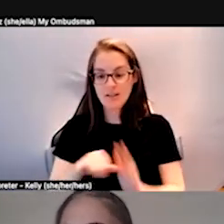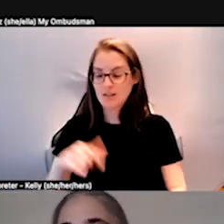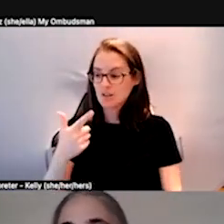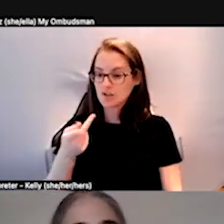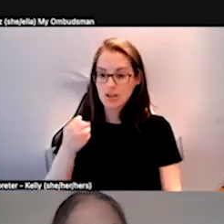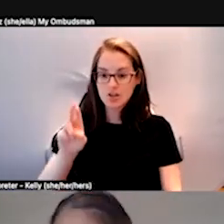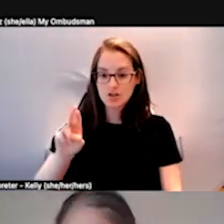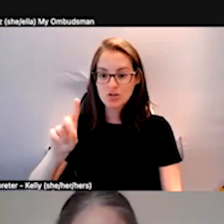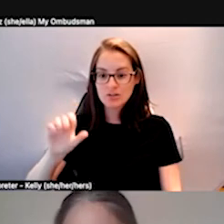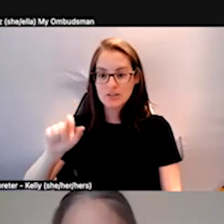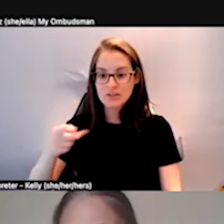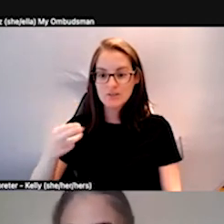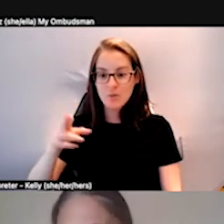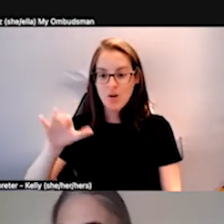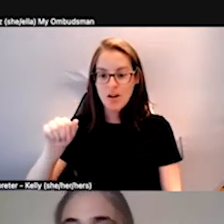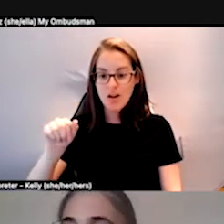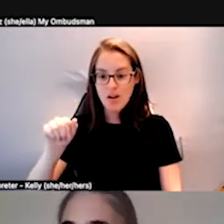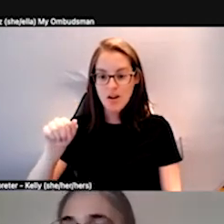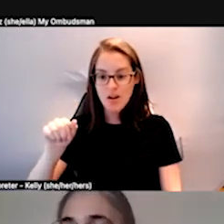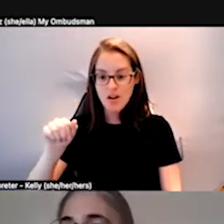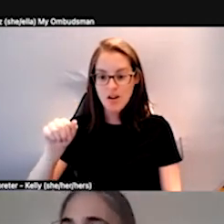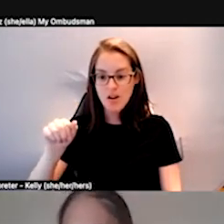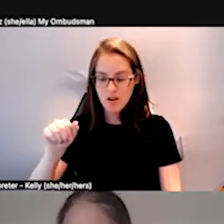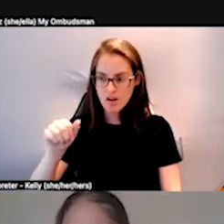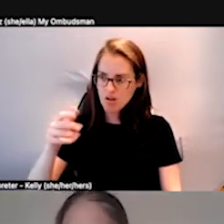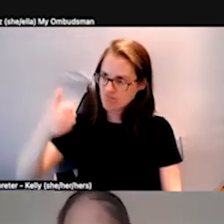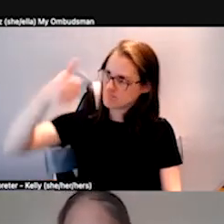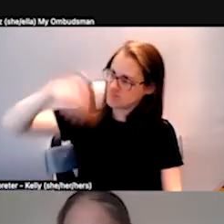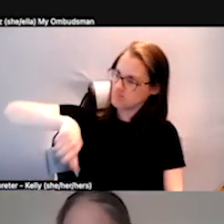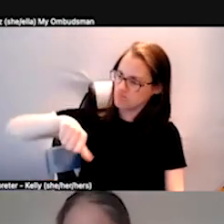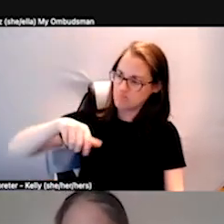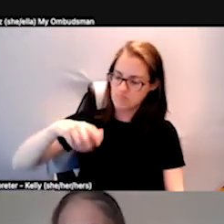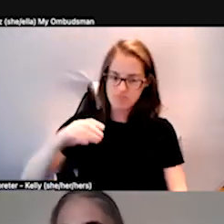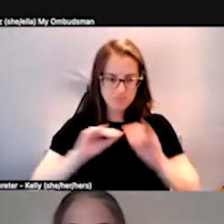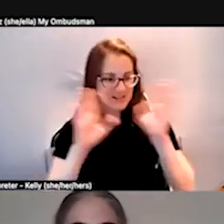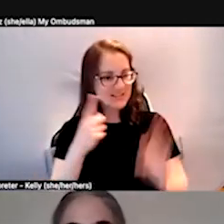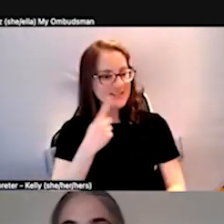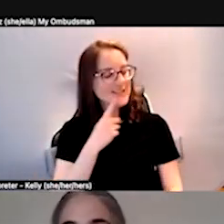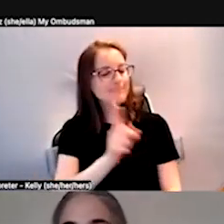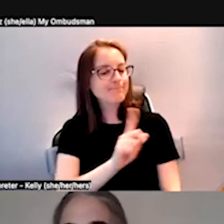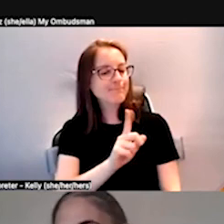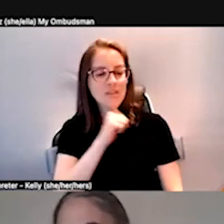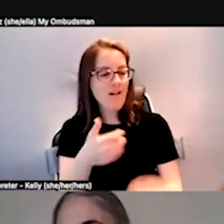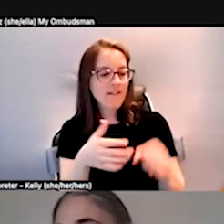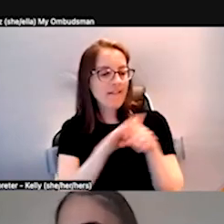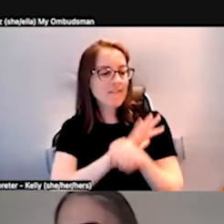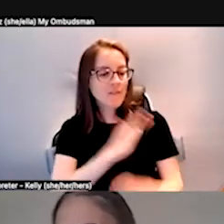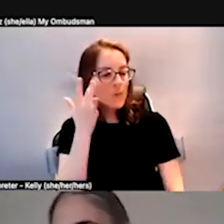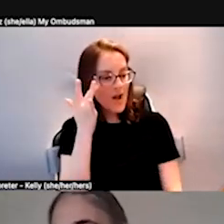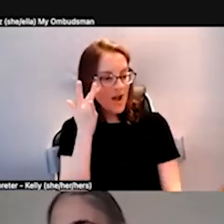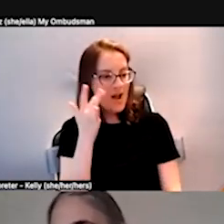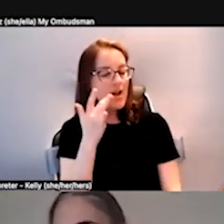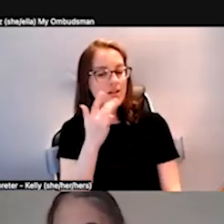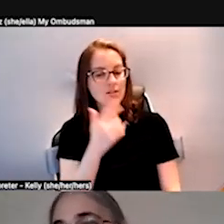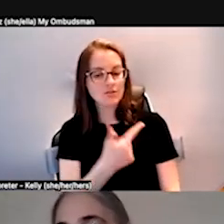identity, not because they've concluded it's not medically necessary, but sort of explicitly saying, this is not granted to you because